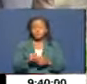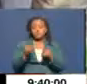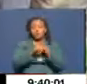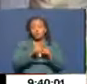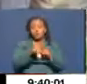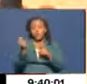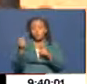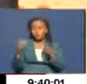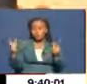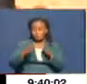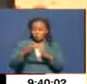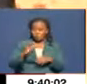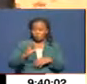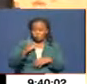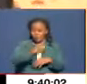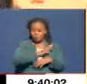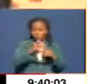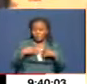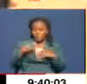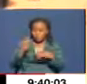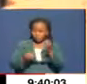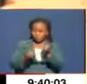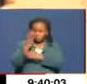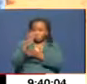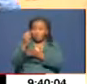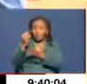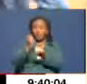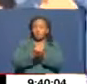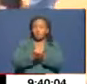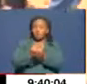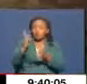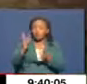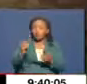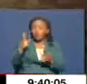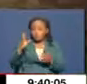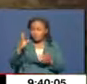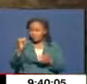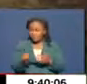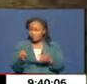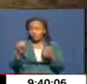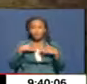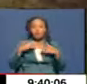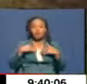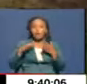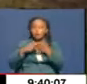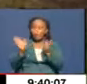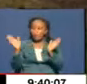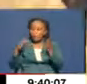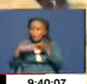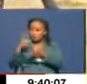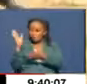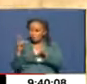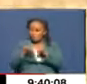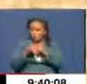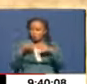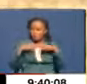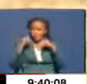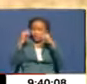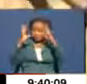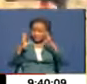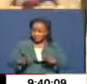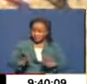has directed the Office of the Director of Criminal Investigations to open probe on two senior teachers at Thiru Primary School in